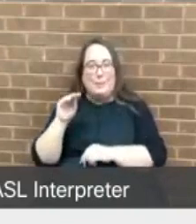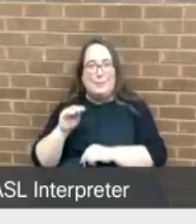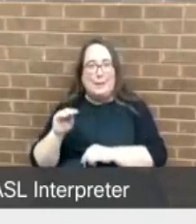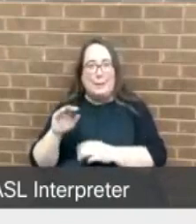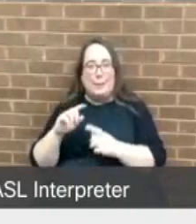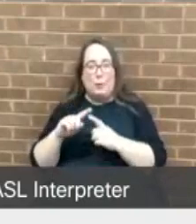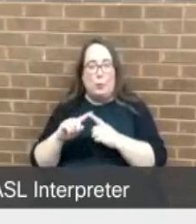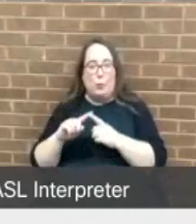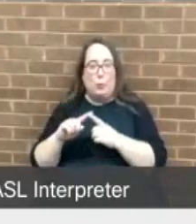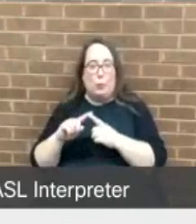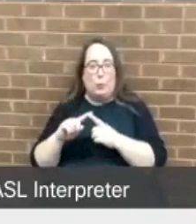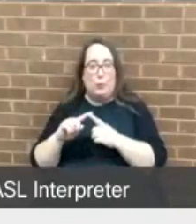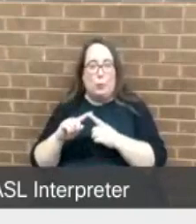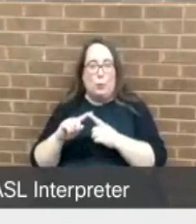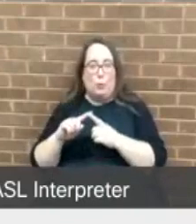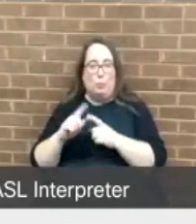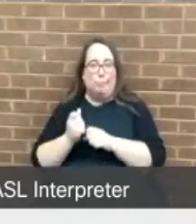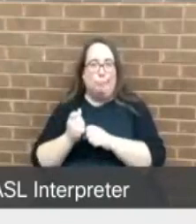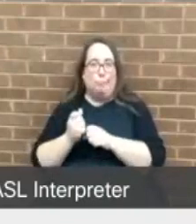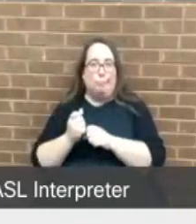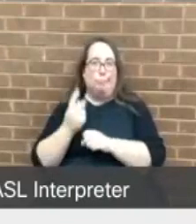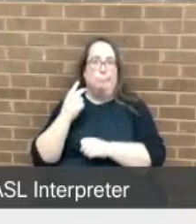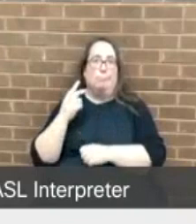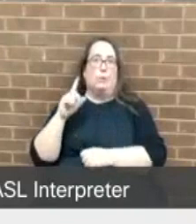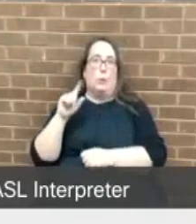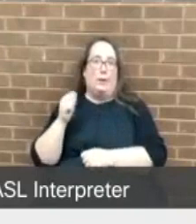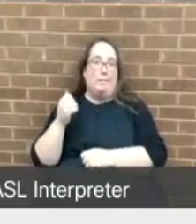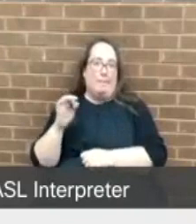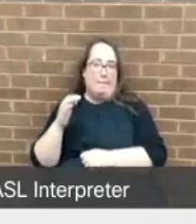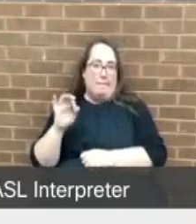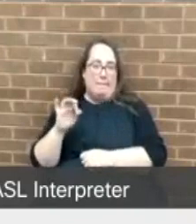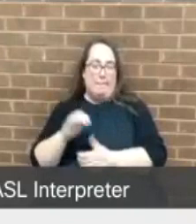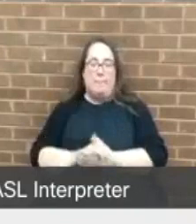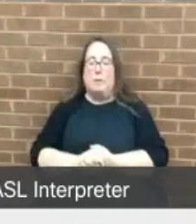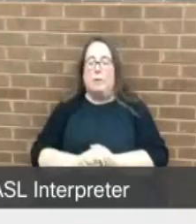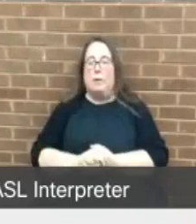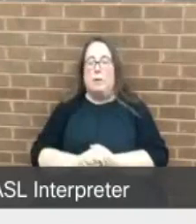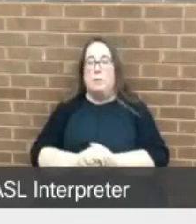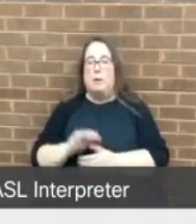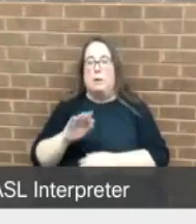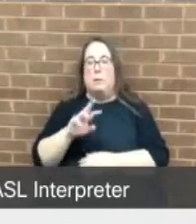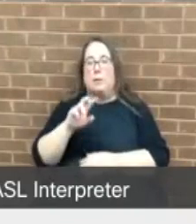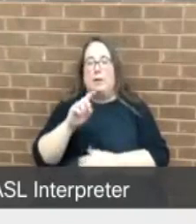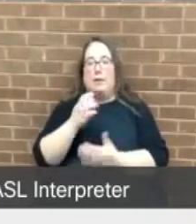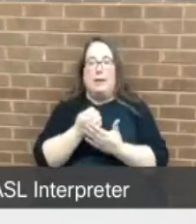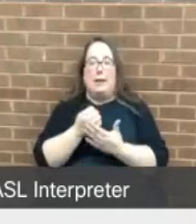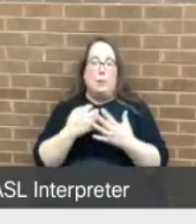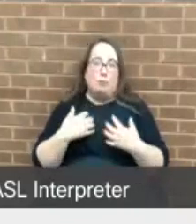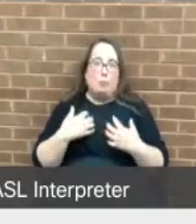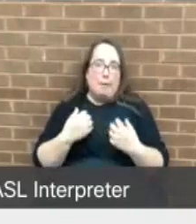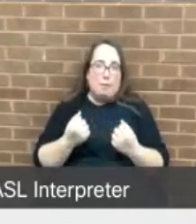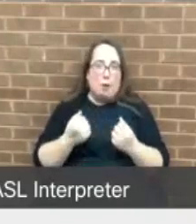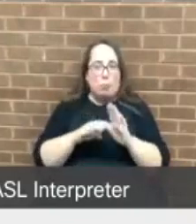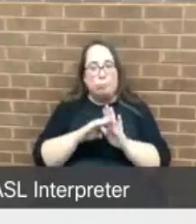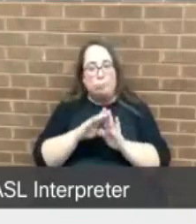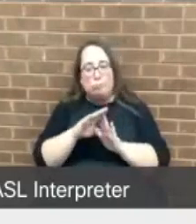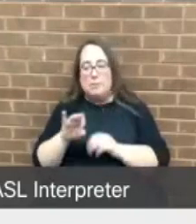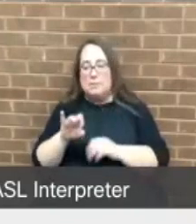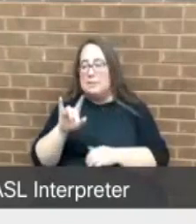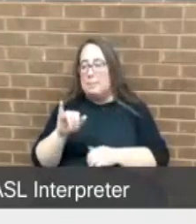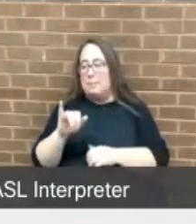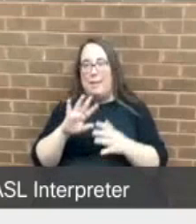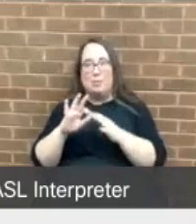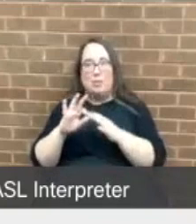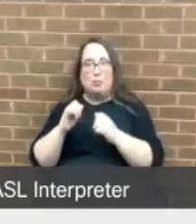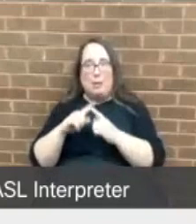7% compared to the same period in 2019. On the other hand, with Maryland's economy recovering and the supply